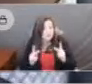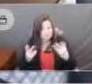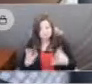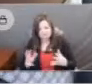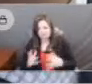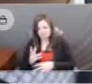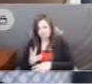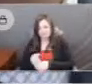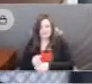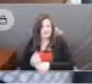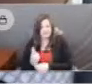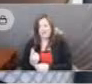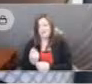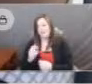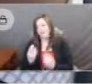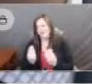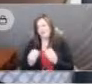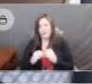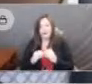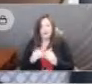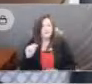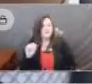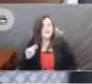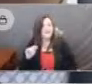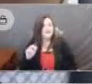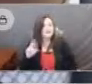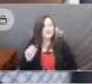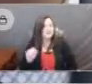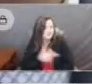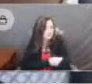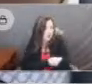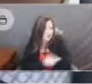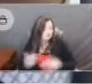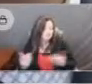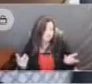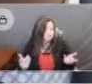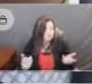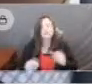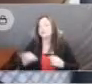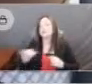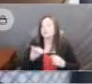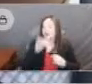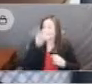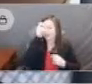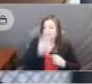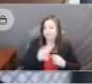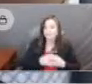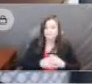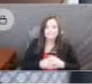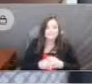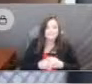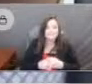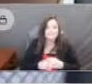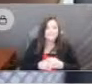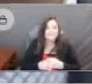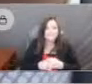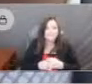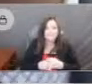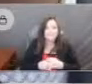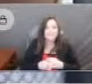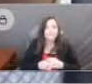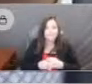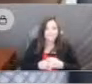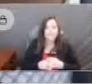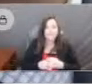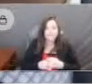know, at least one, if not more, in their lifetime doses of the tetanus vaccine. And the number of people that